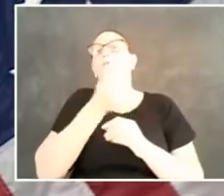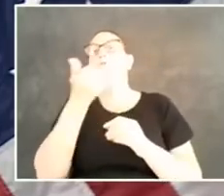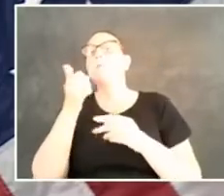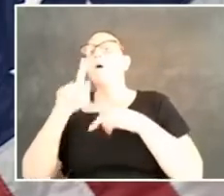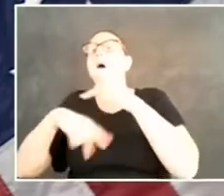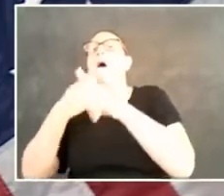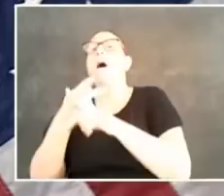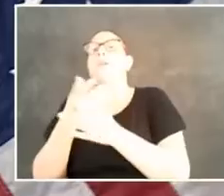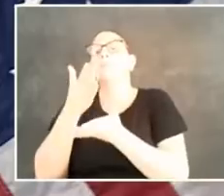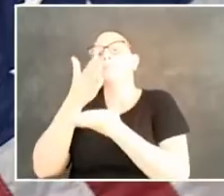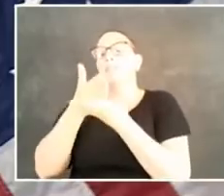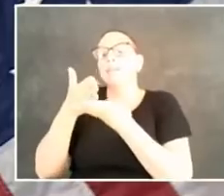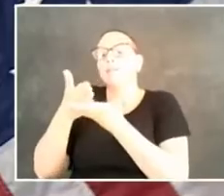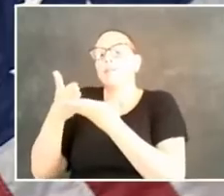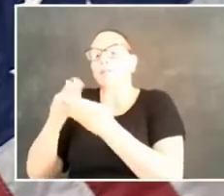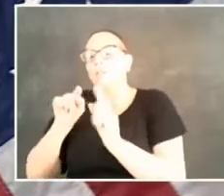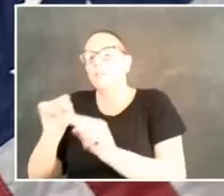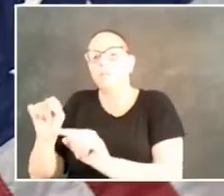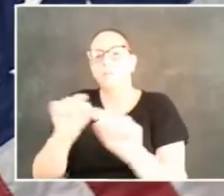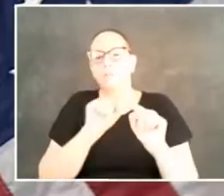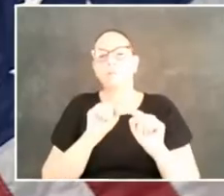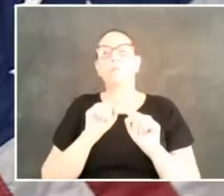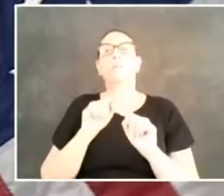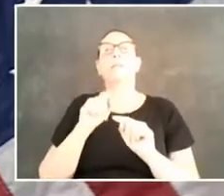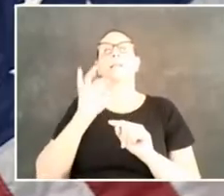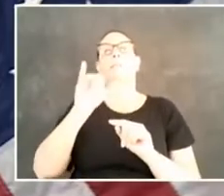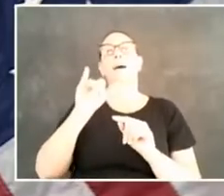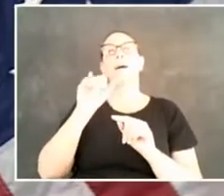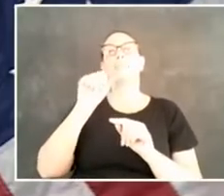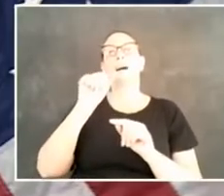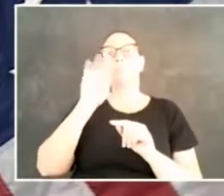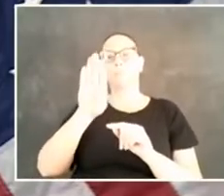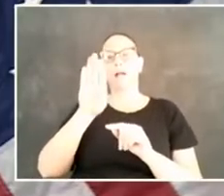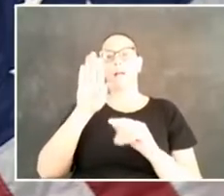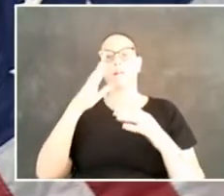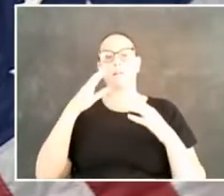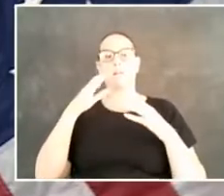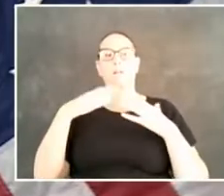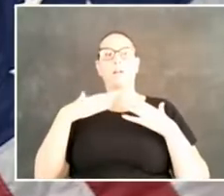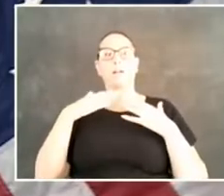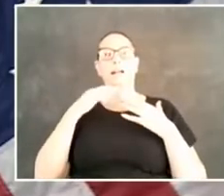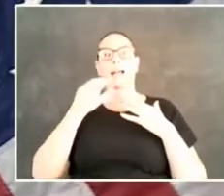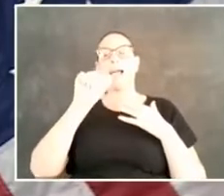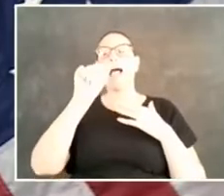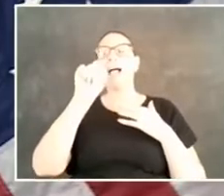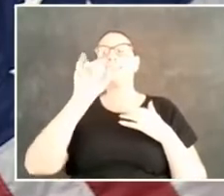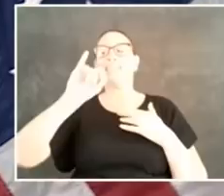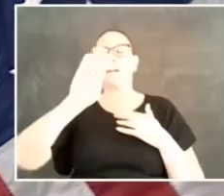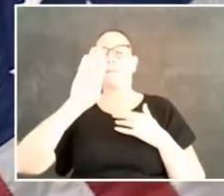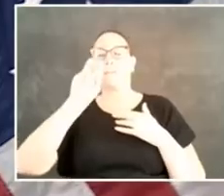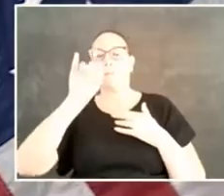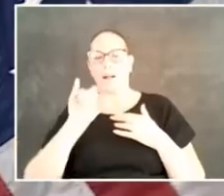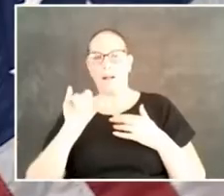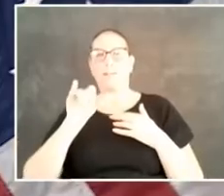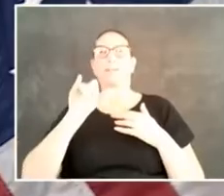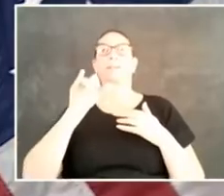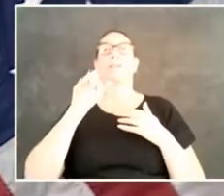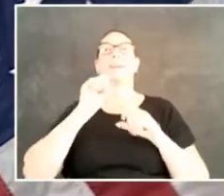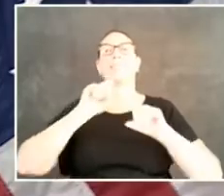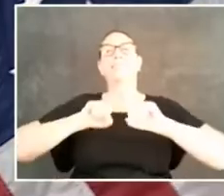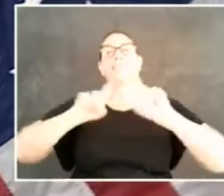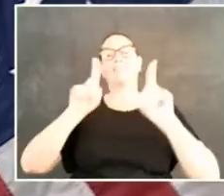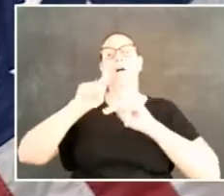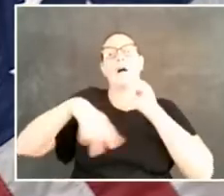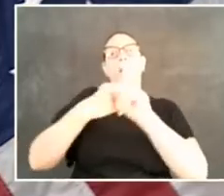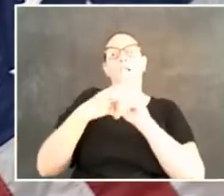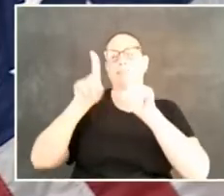last few days. The governor made an announcement about a state initiative which was focused on certain healthcare workers, first responders, I think